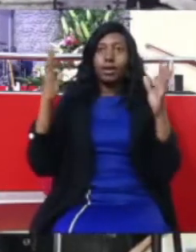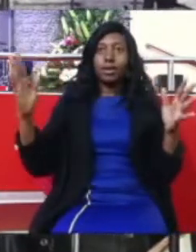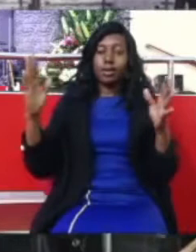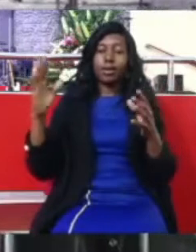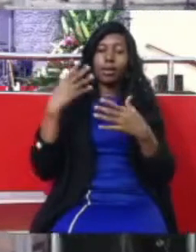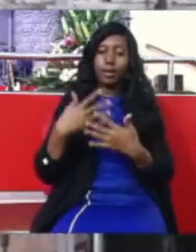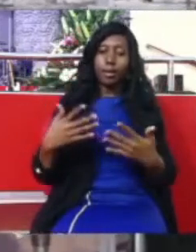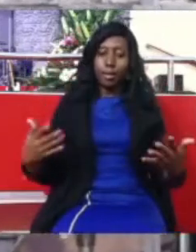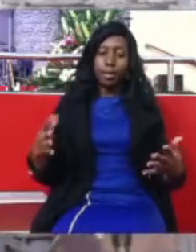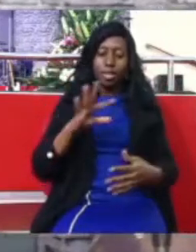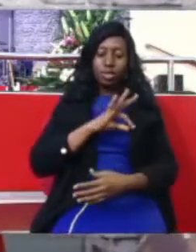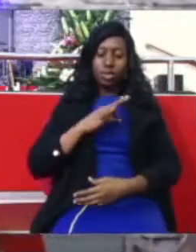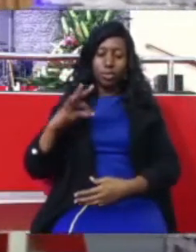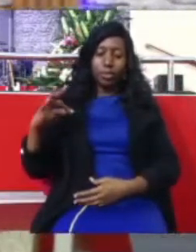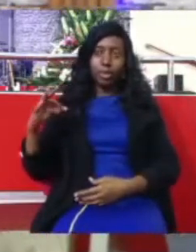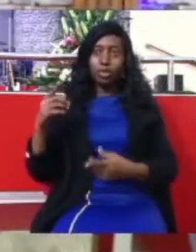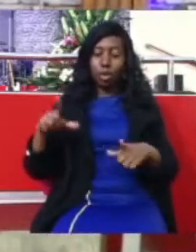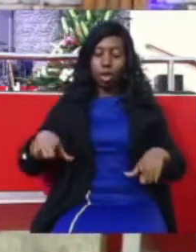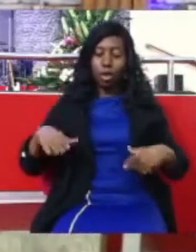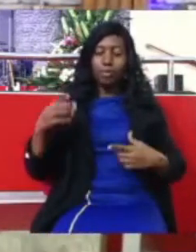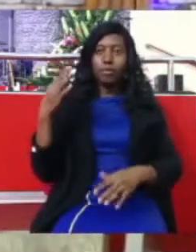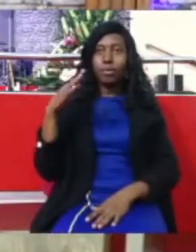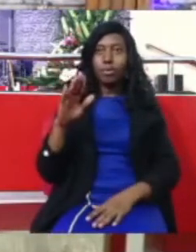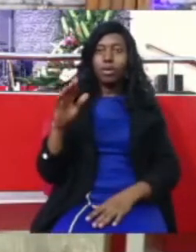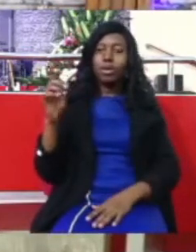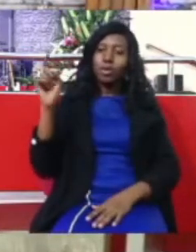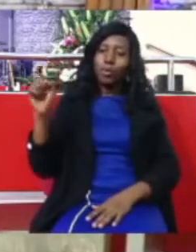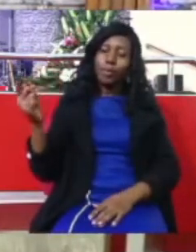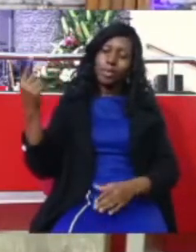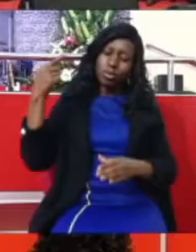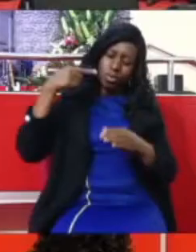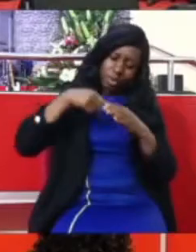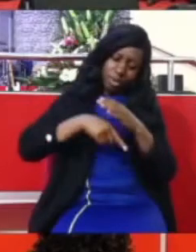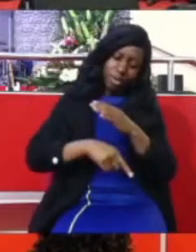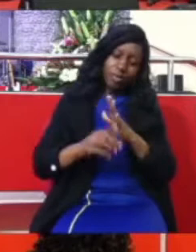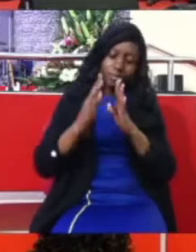with the Lord and get into deep waters prayerfully.